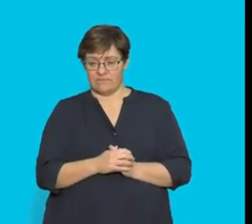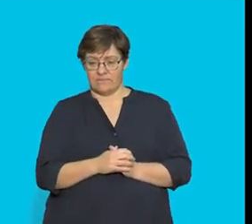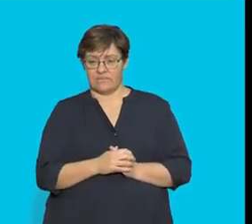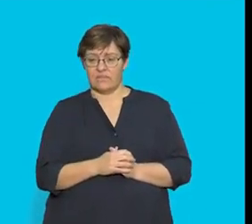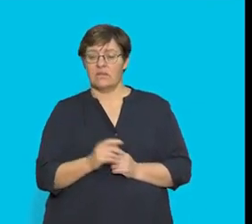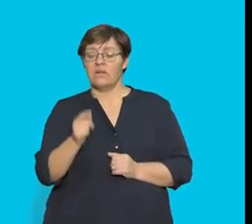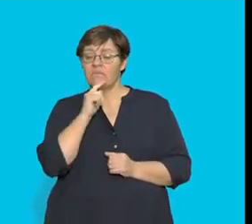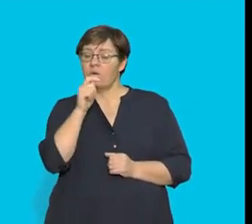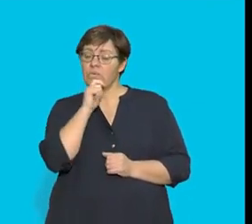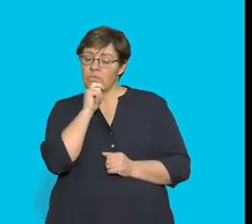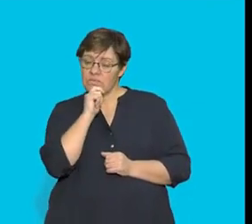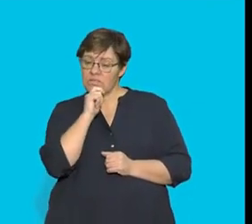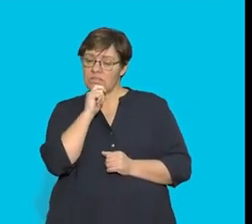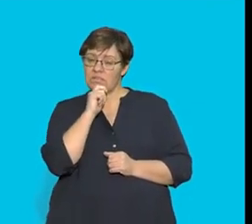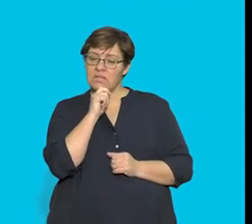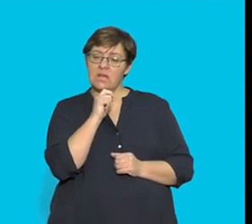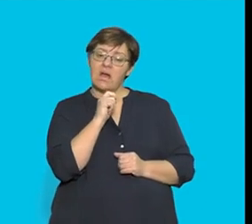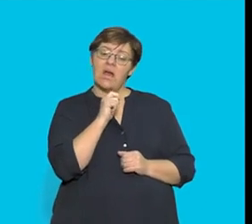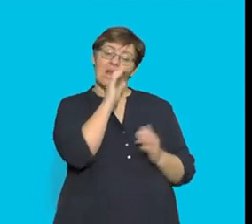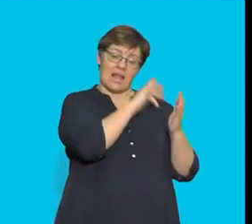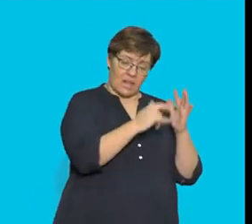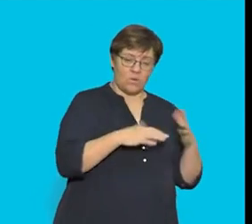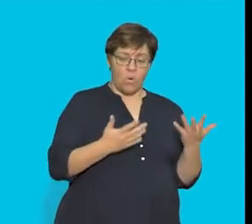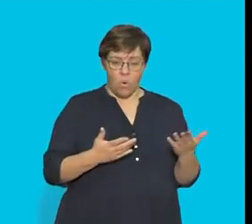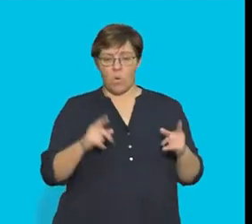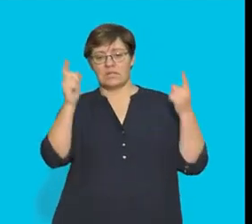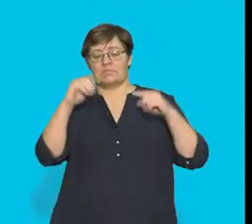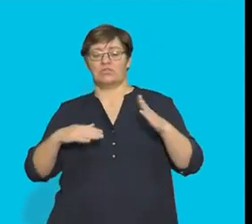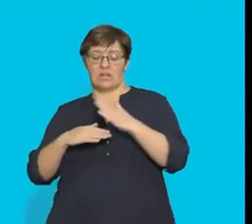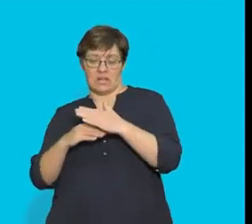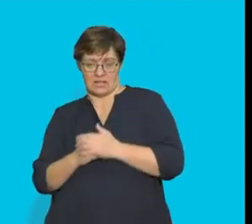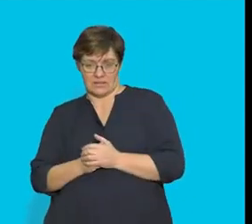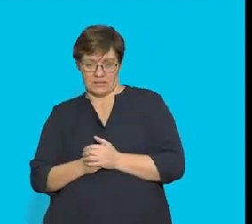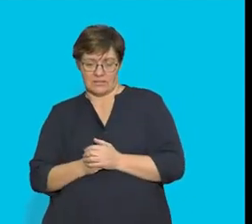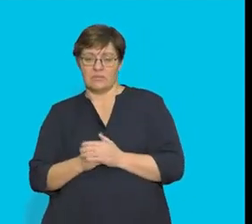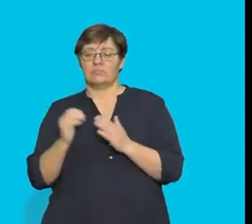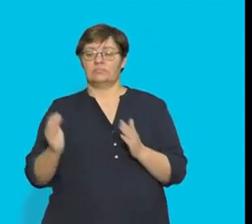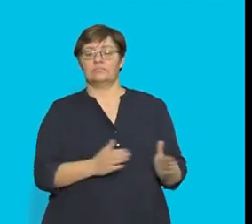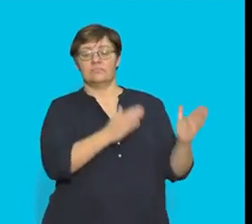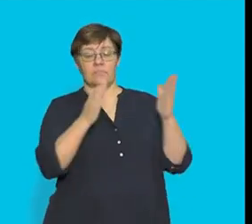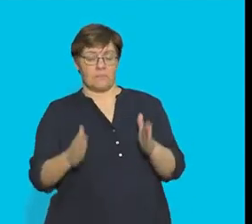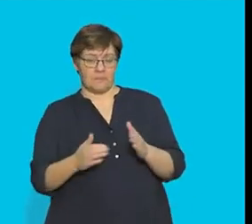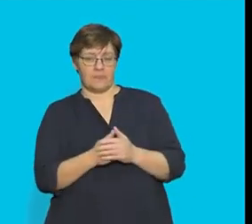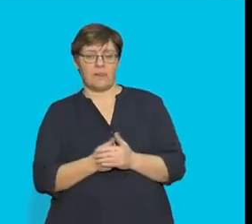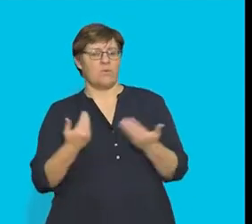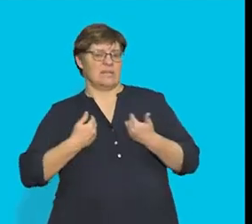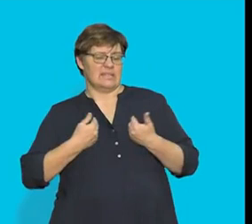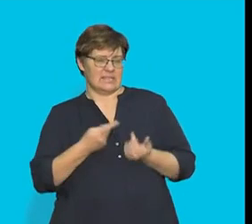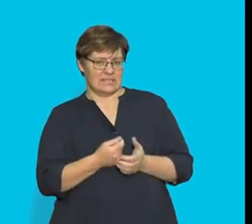half. So either you used your calculator or you use special angles to get this far. Let's go write a neater version of